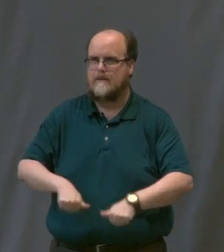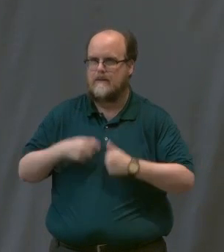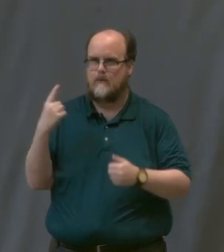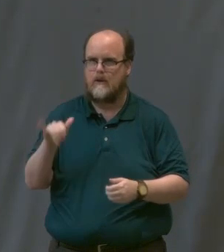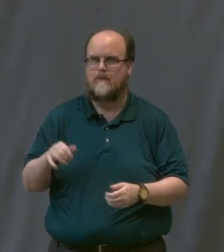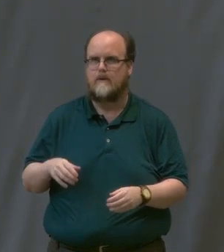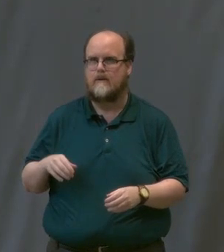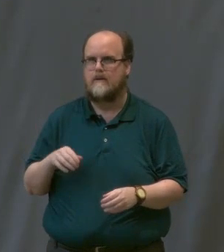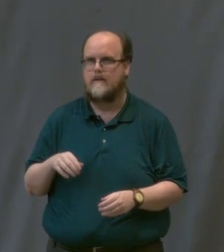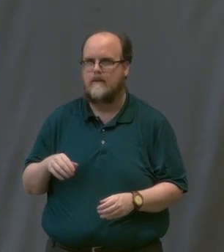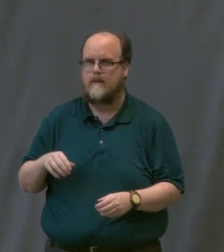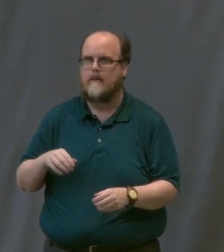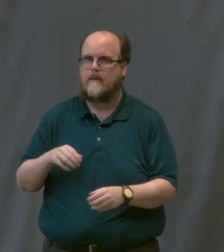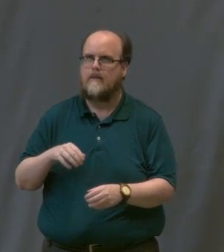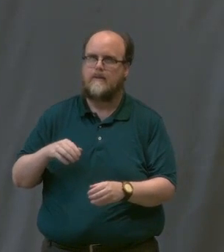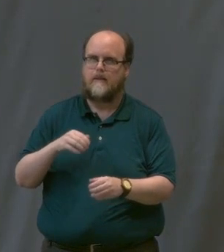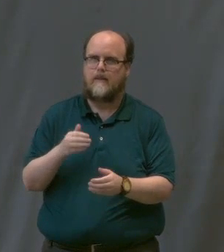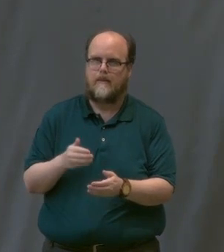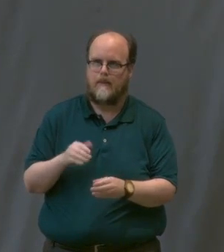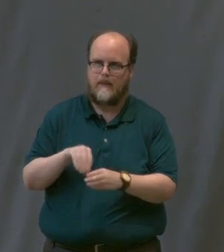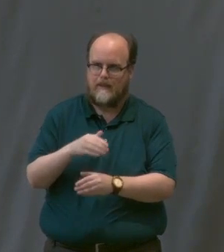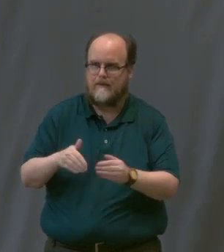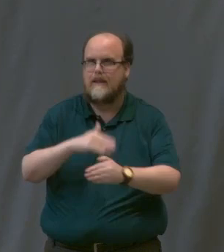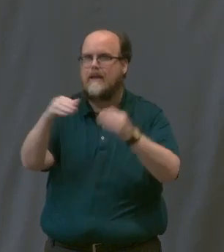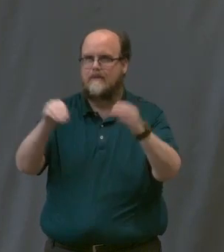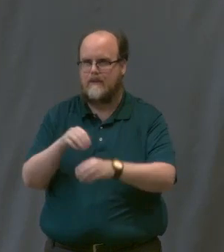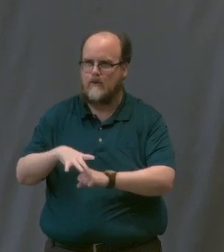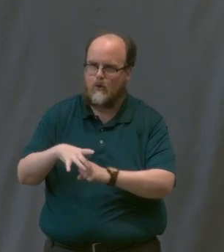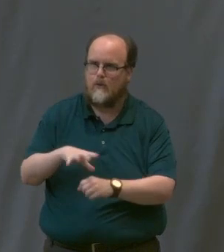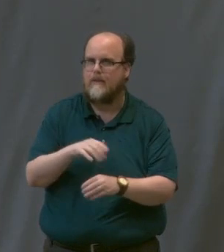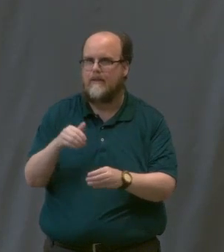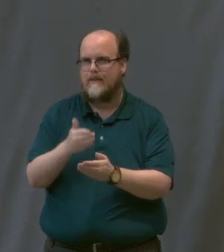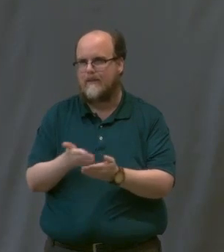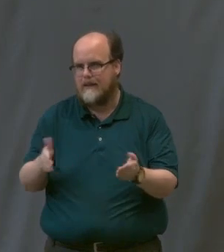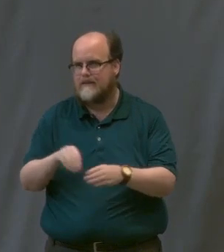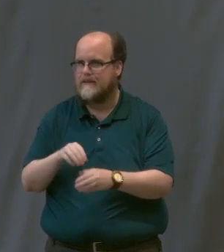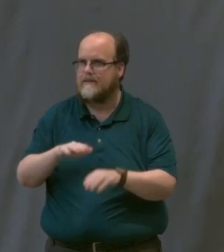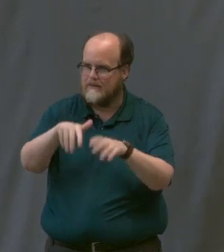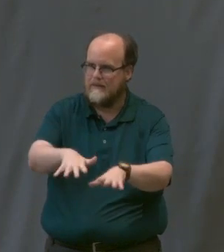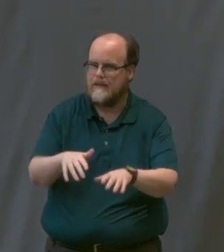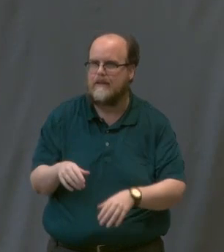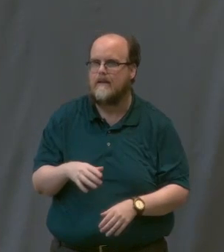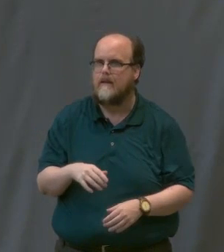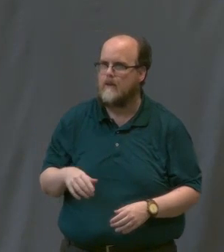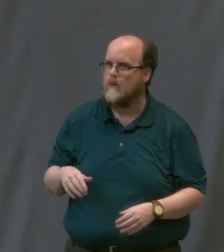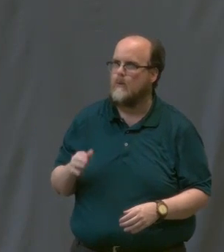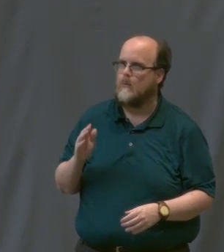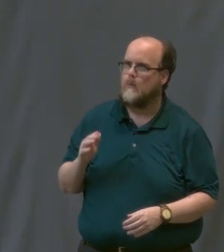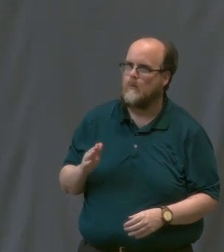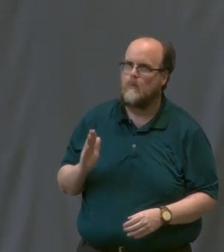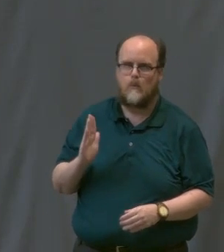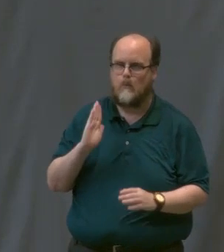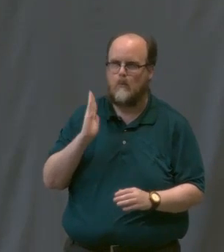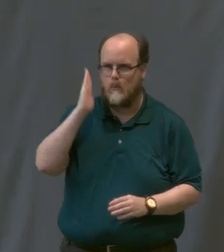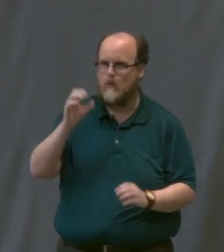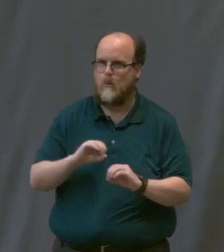it, the earth and the things that are in it, and the sea and the things that are in it, that there should be delay no